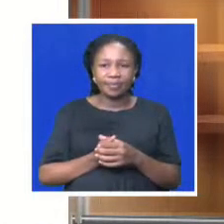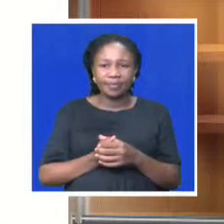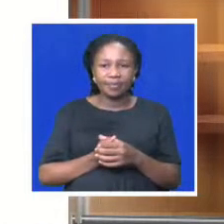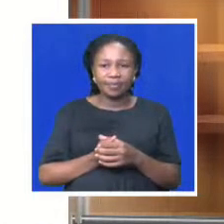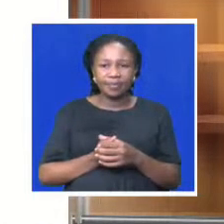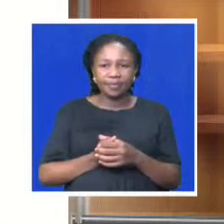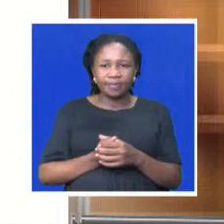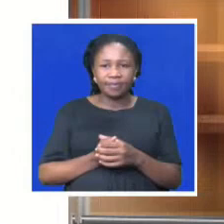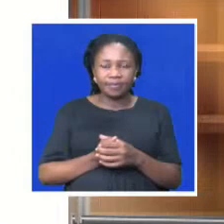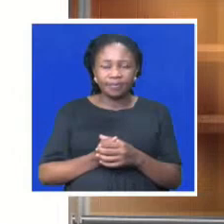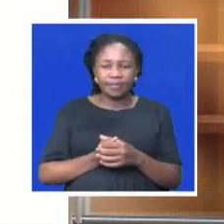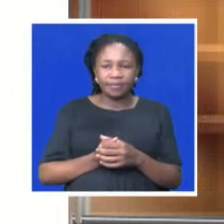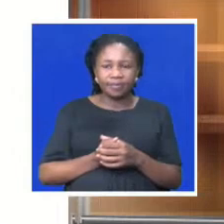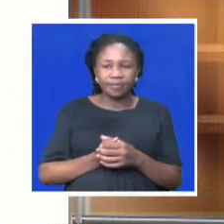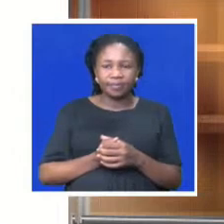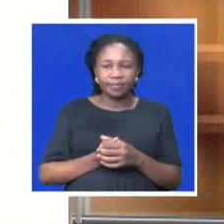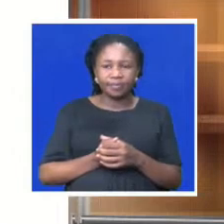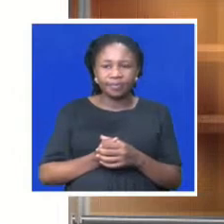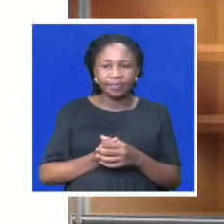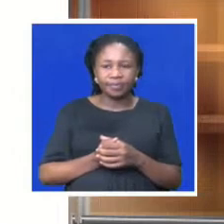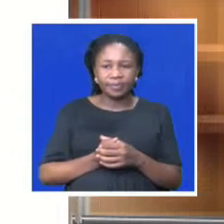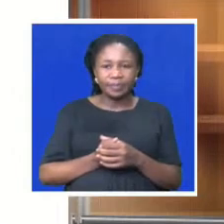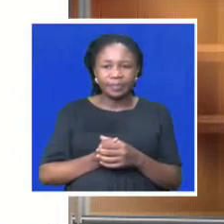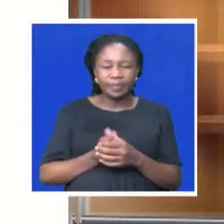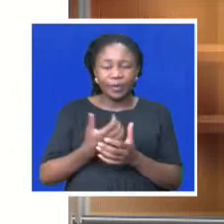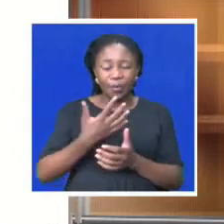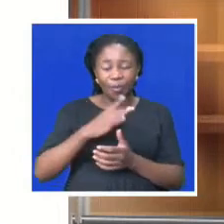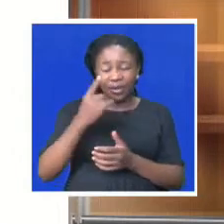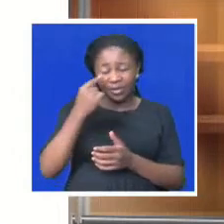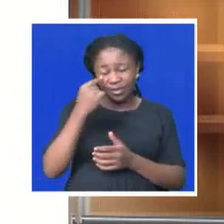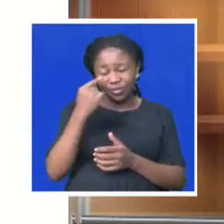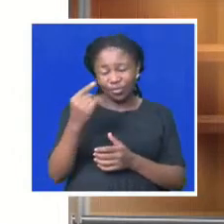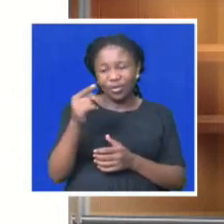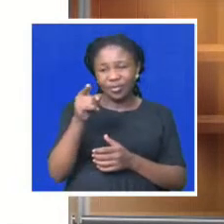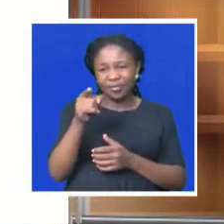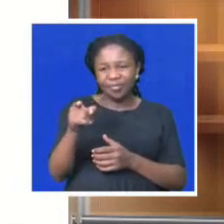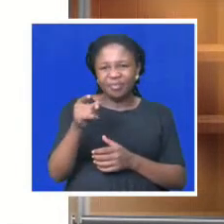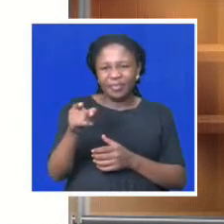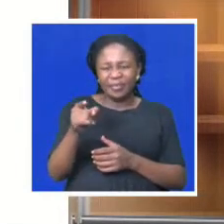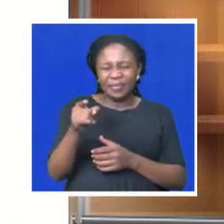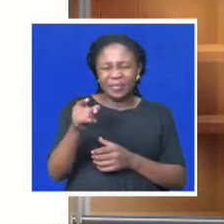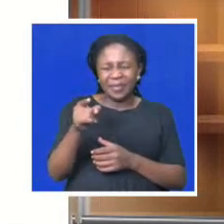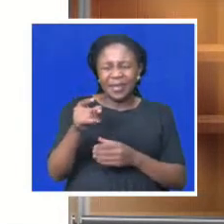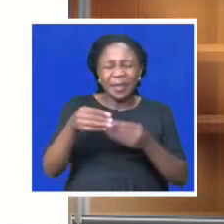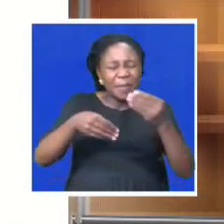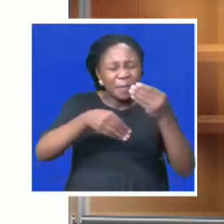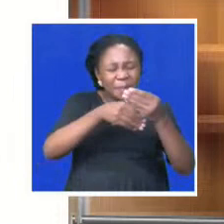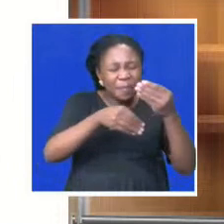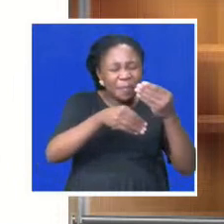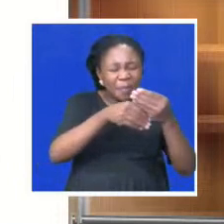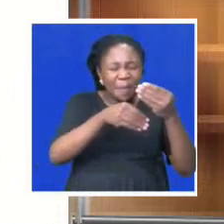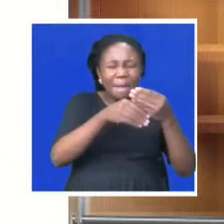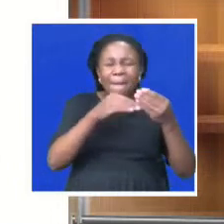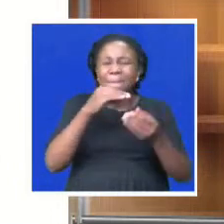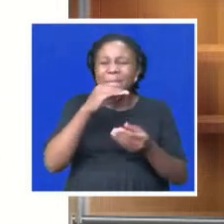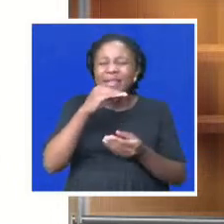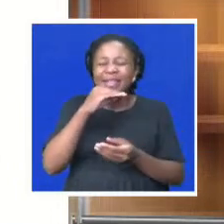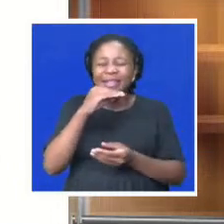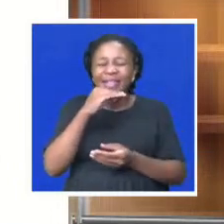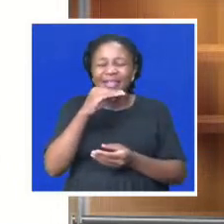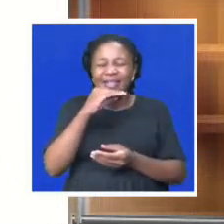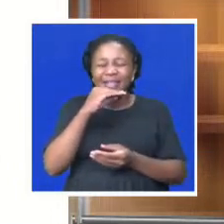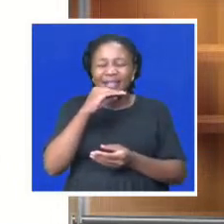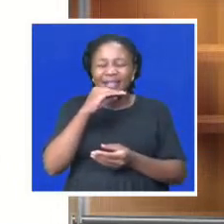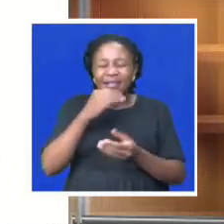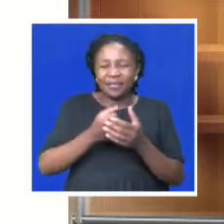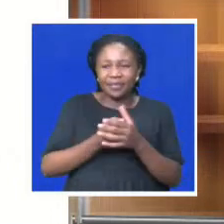Yes, dear Lena. Let us look to those verbs, dear Lena, that adds meaning. Those powerful verbs. Verbs